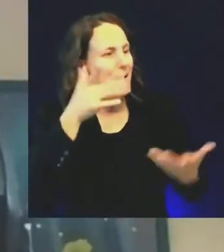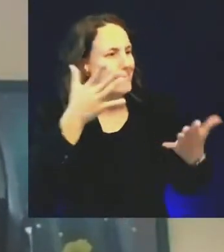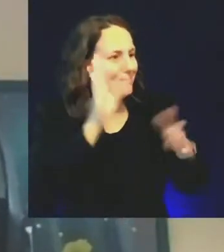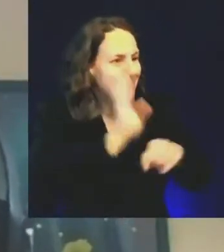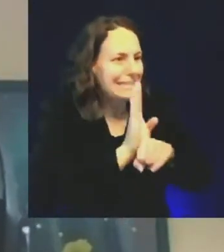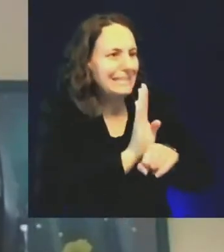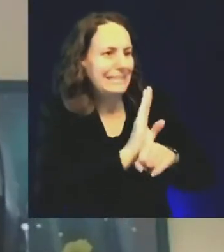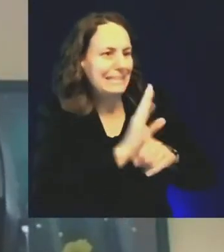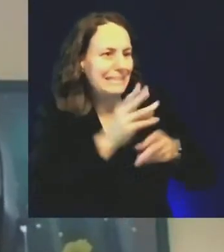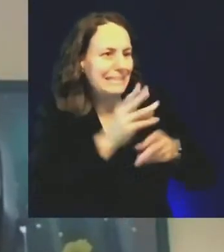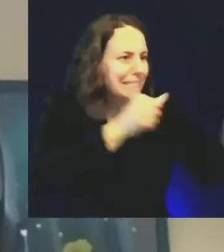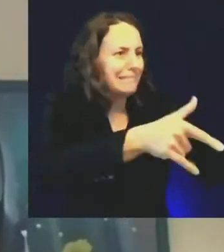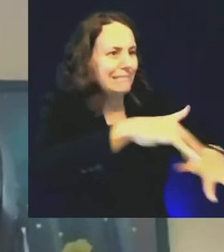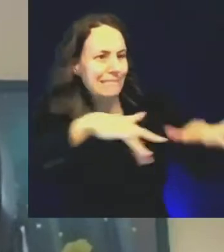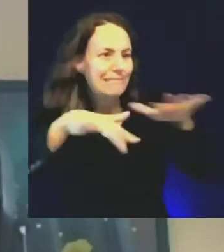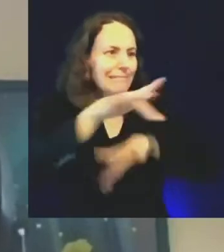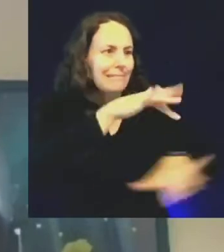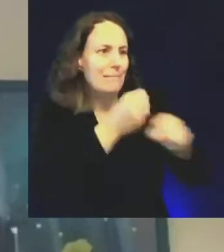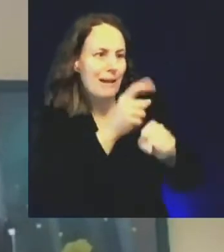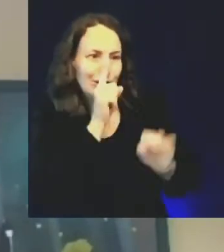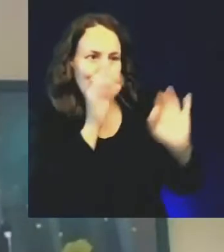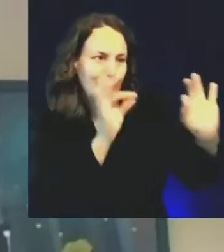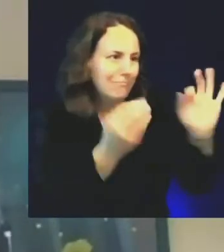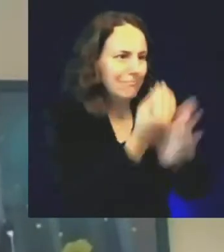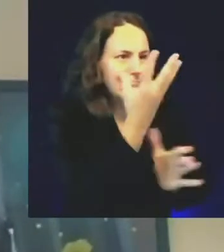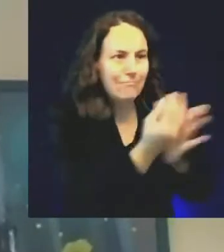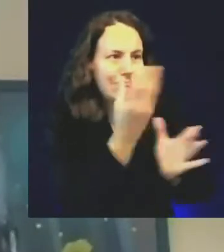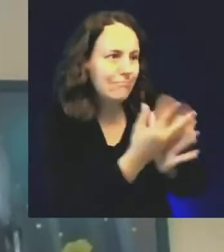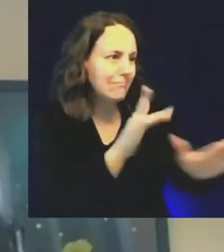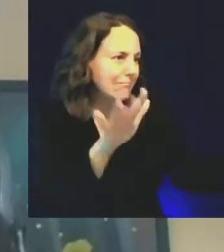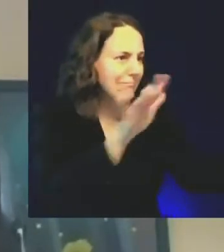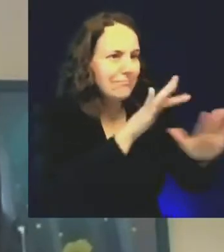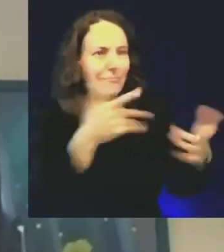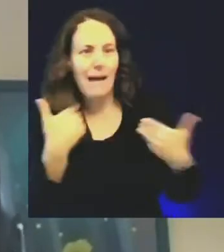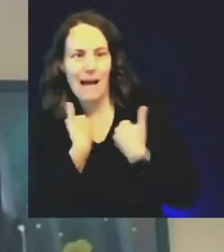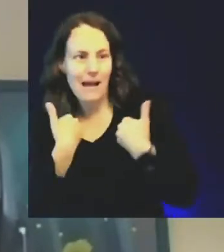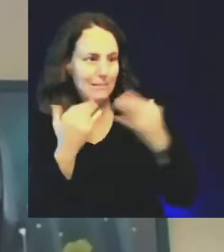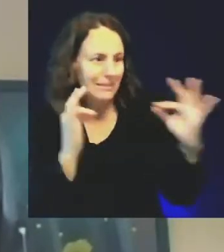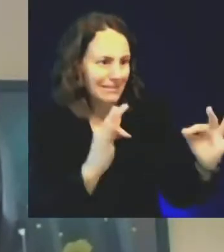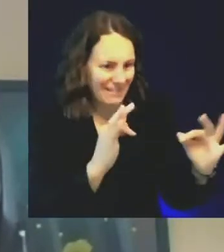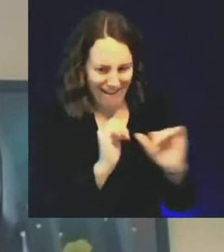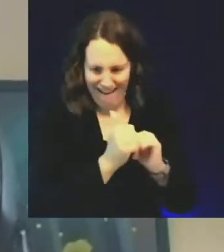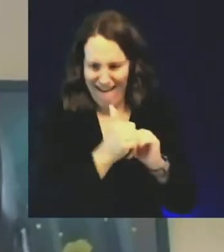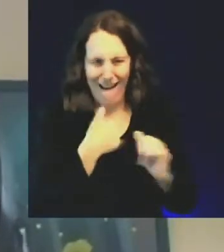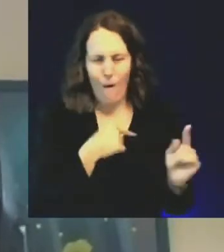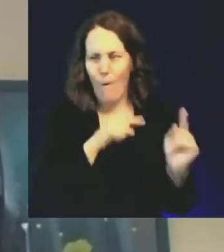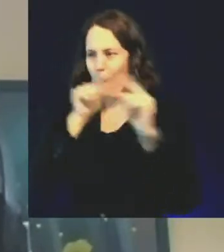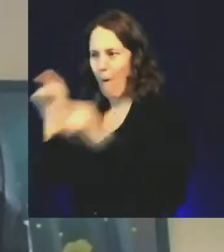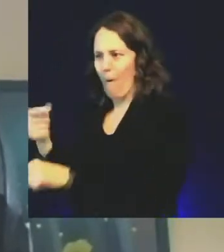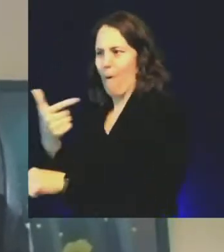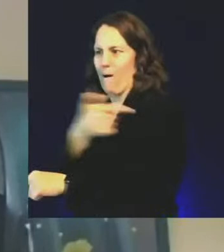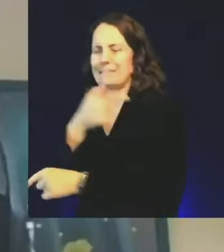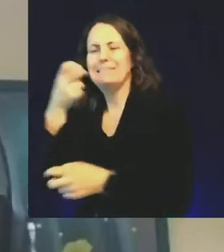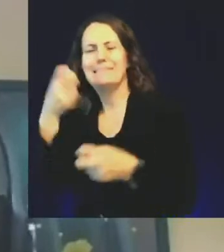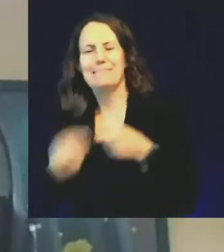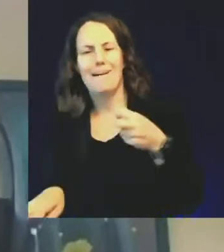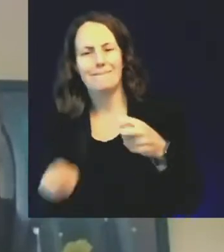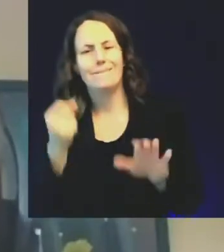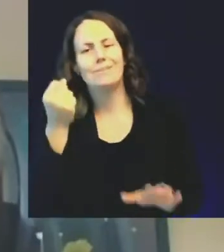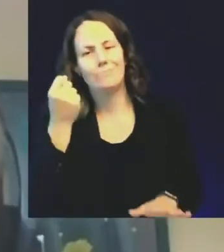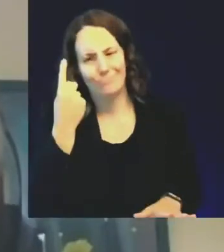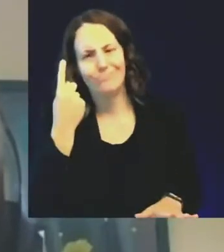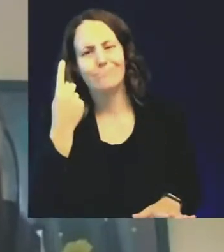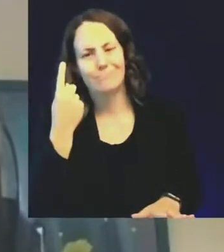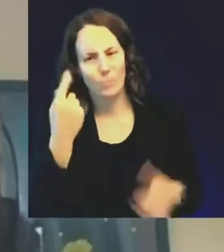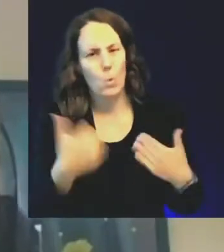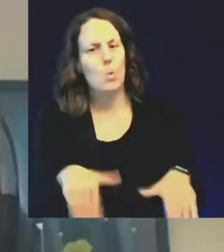the day to get into a clinic. So it could be creative ideas about going from farm